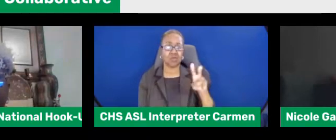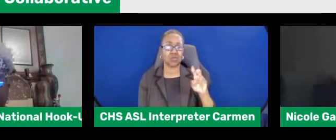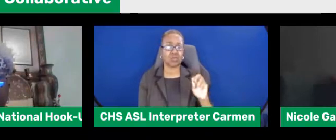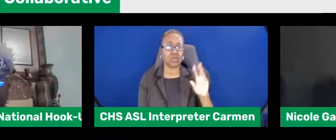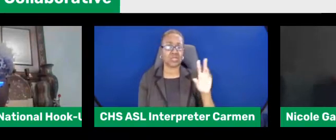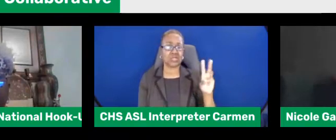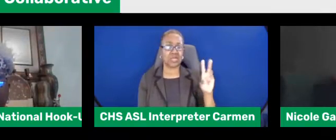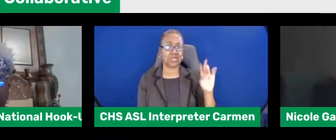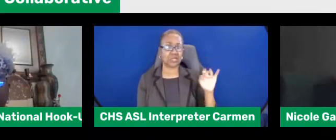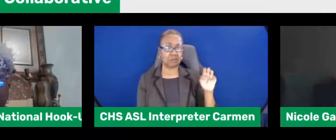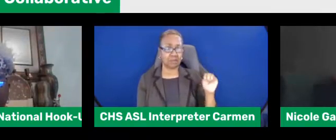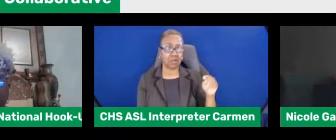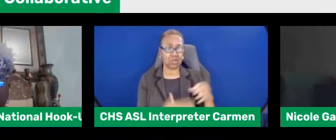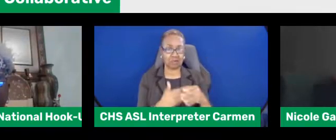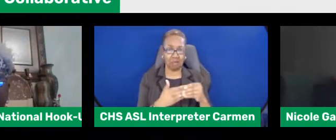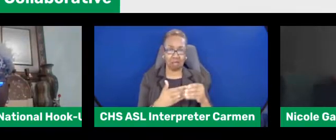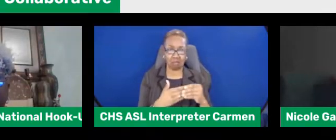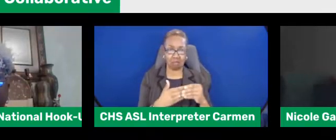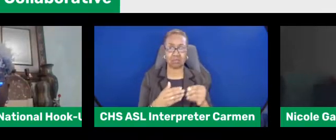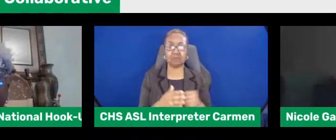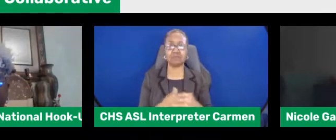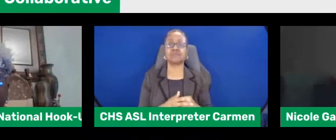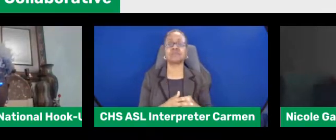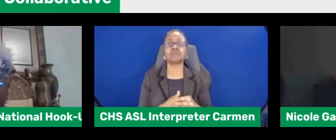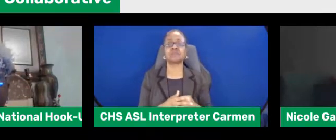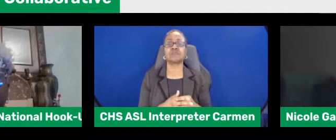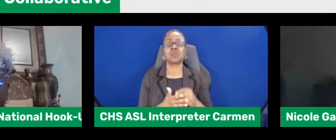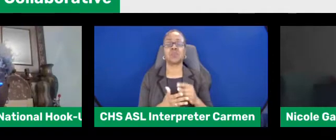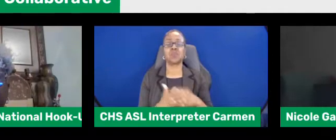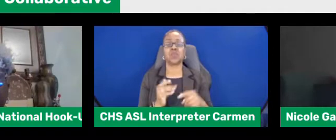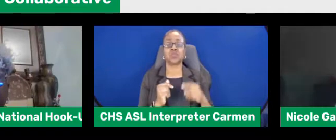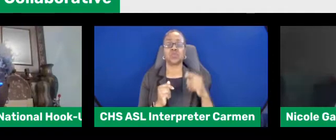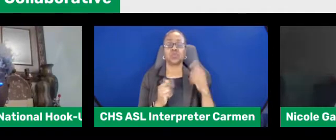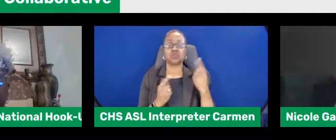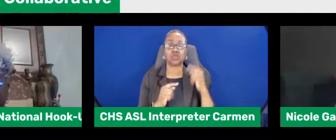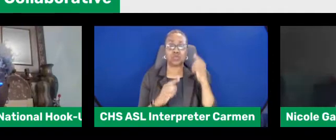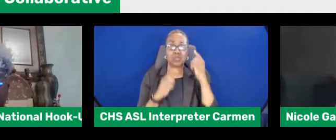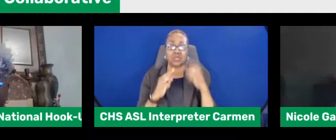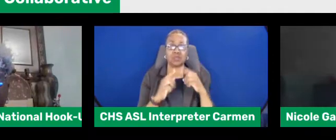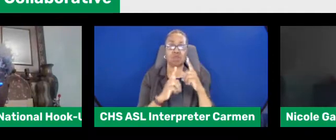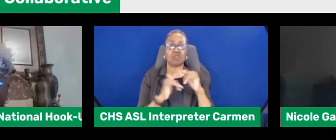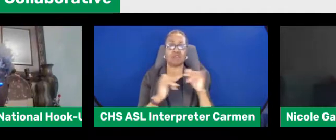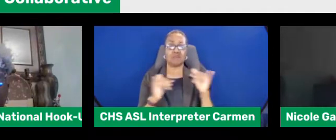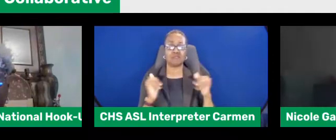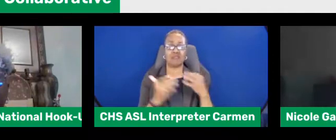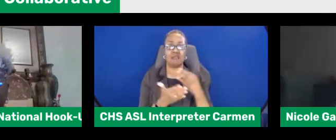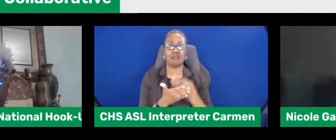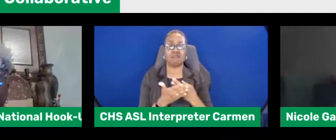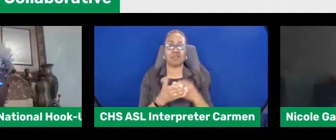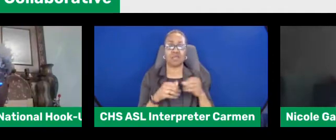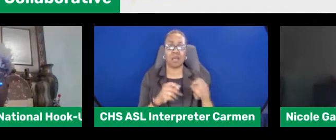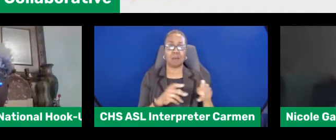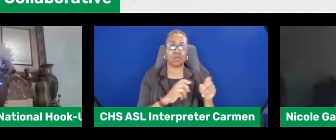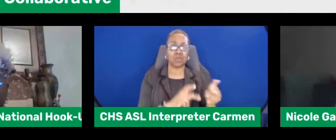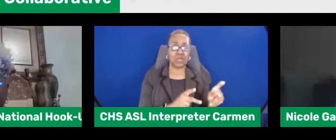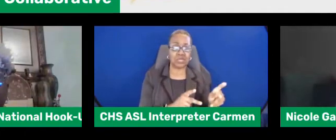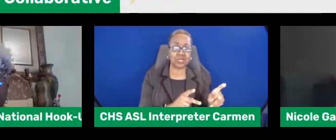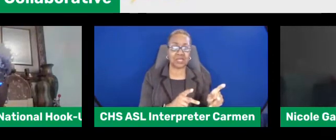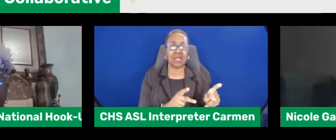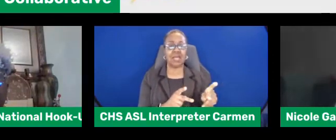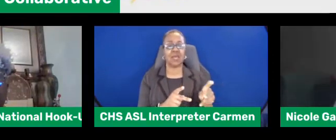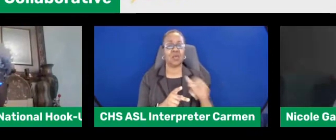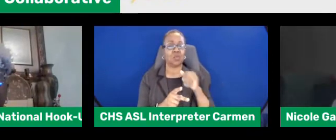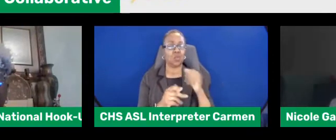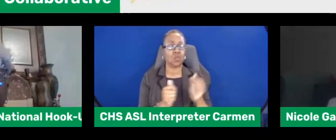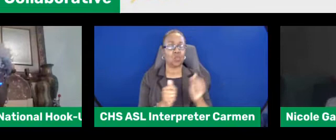million. And we continue to look at diversifying our funding opportunities for sustainability through non-American